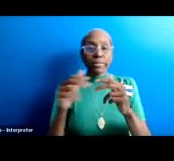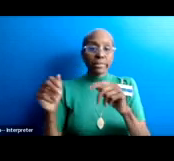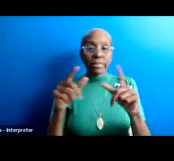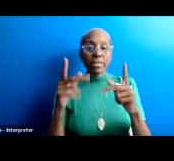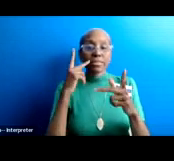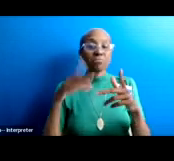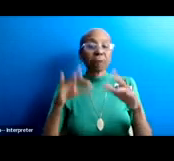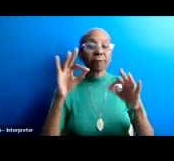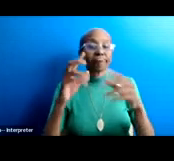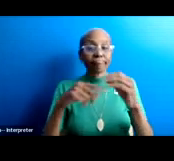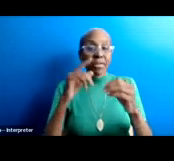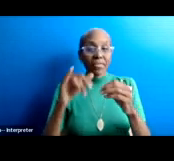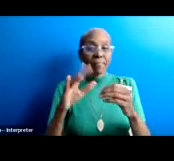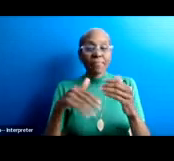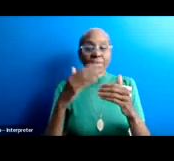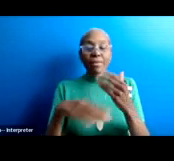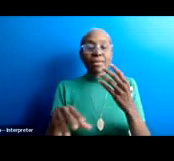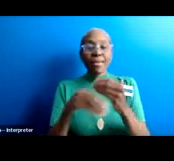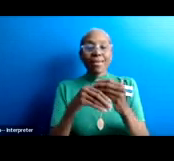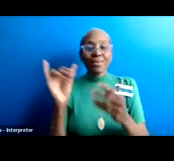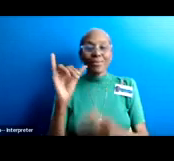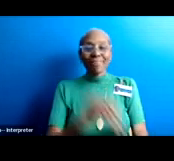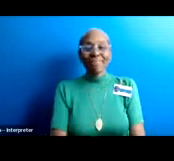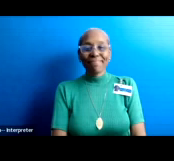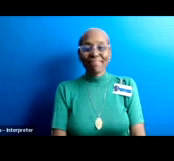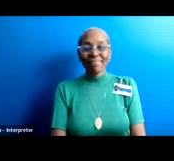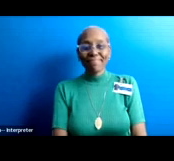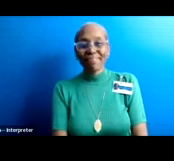what I can find out about that and add it to the slides.